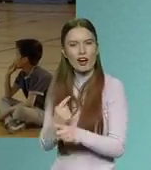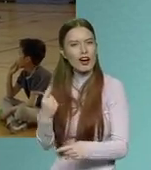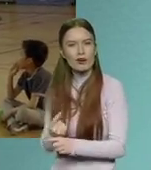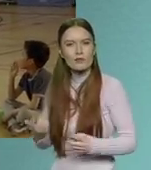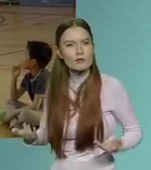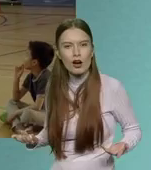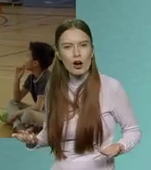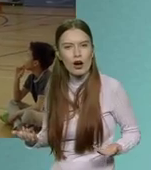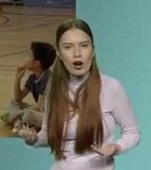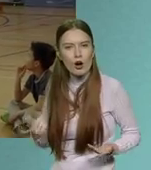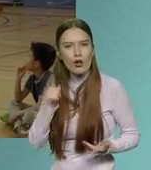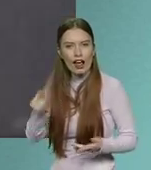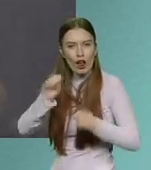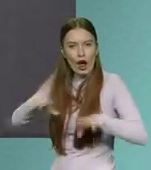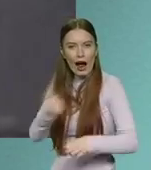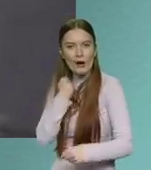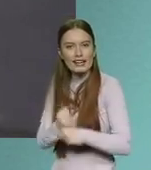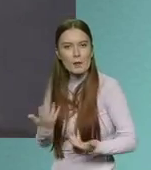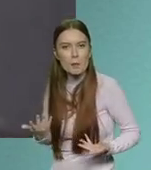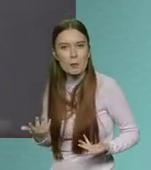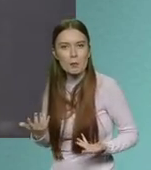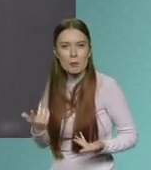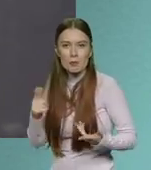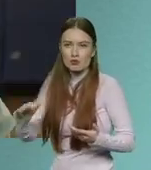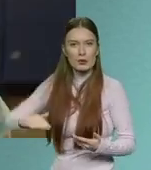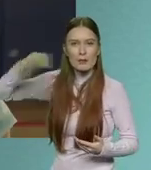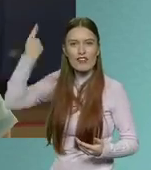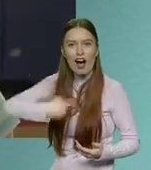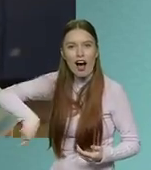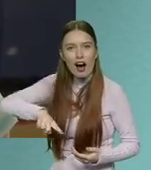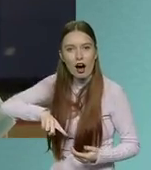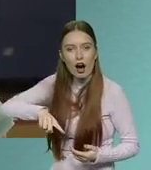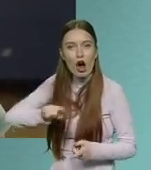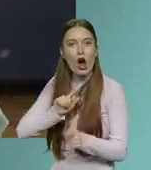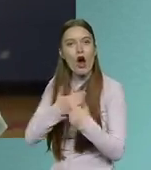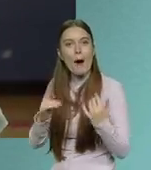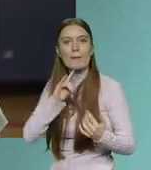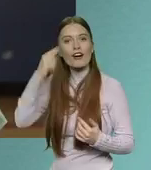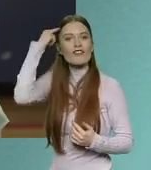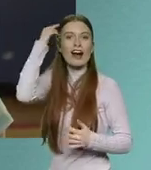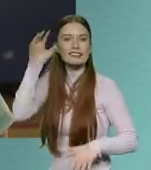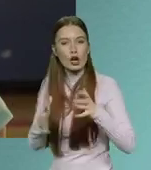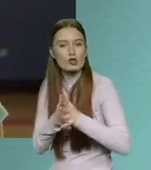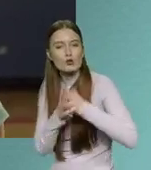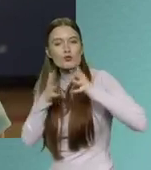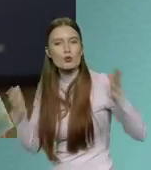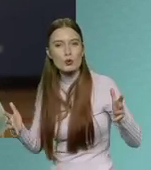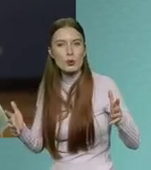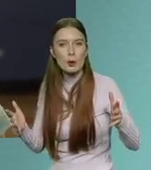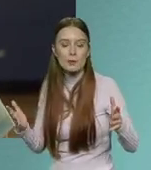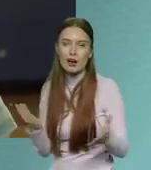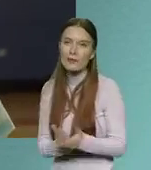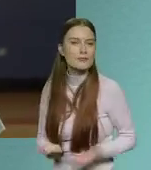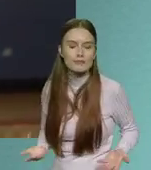Dana? We just got destroyed out there. They're way too big for us. A lot of people think that all dinosaurs were huge. But they